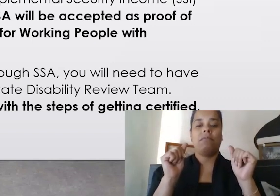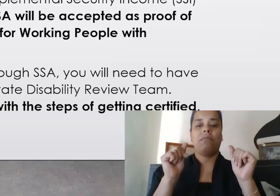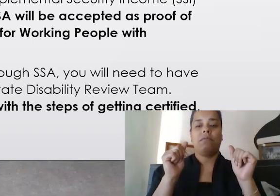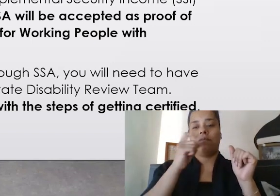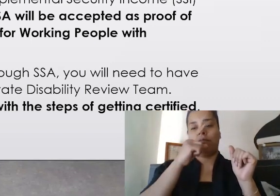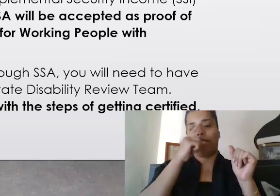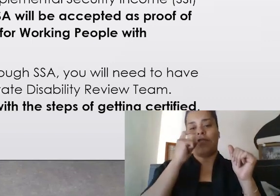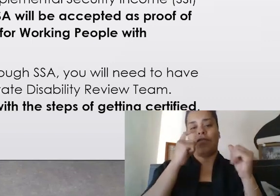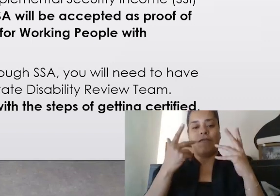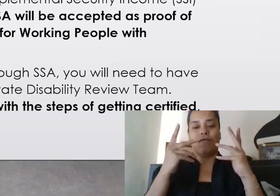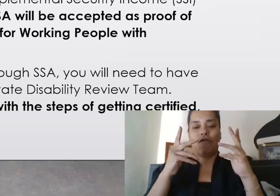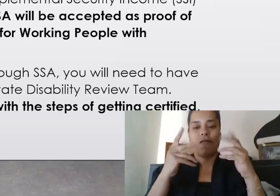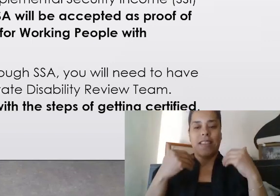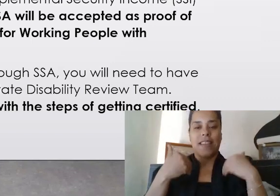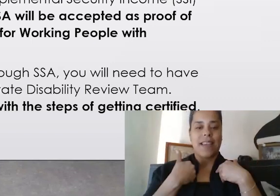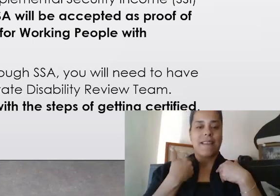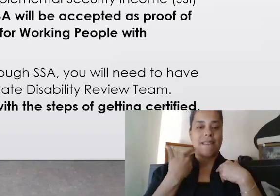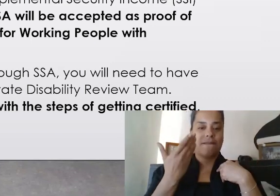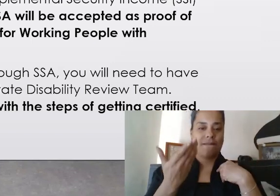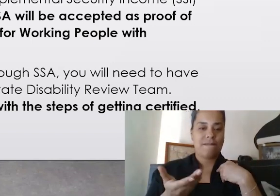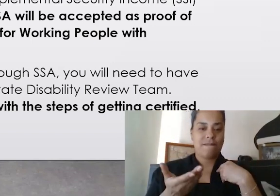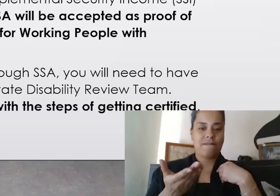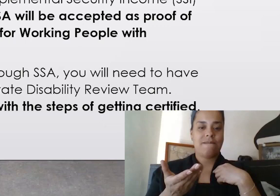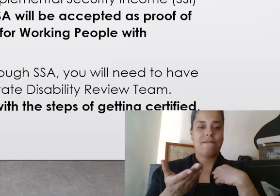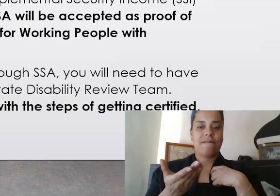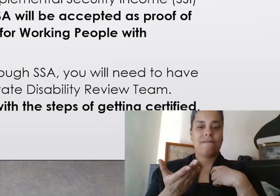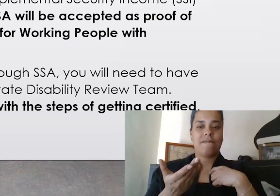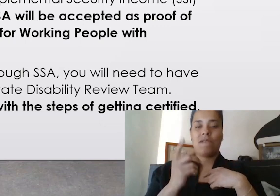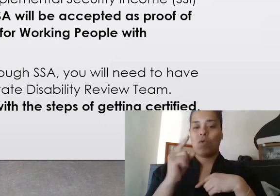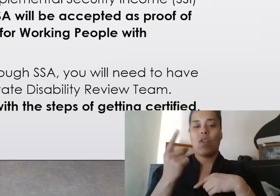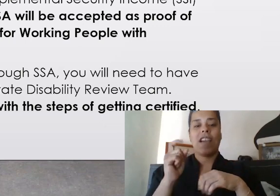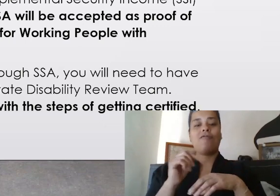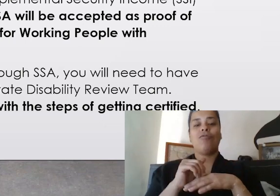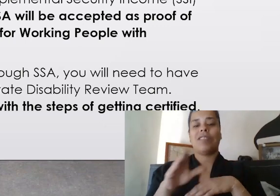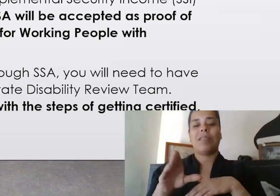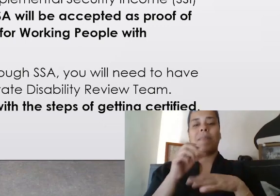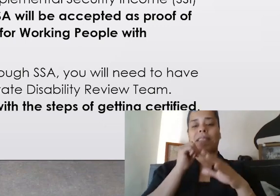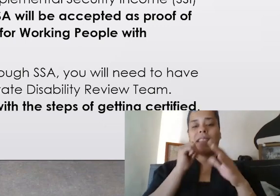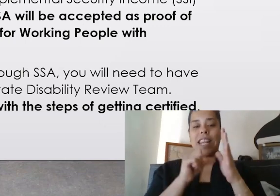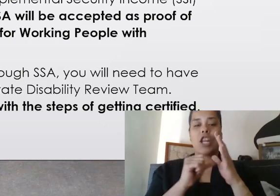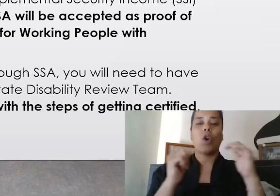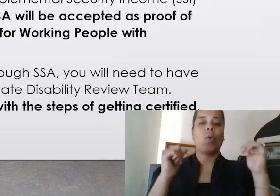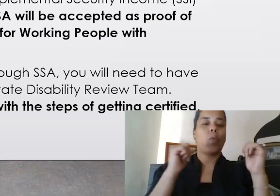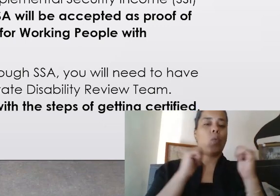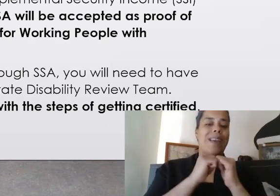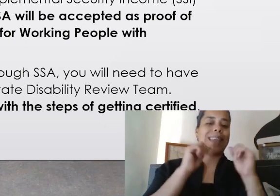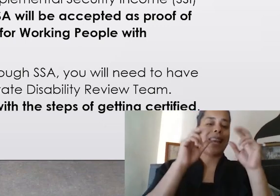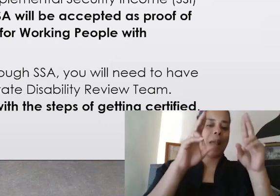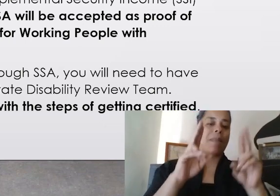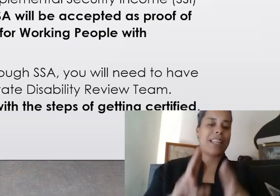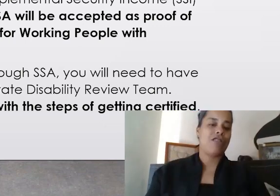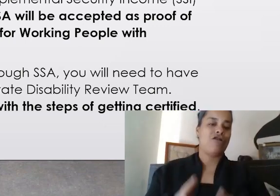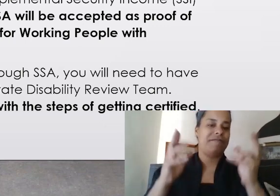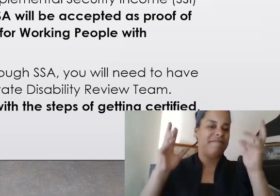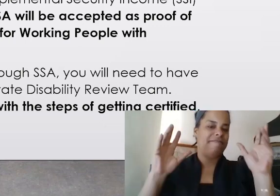you already have SSI or SSDI. You just have to submit the letter along with an application.